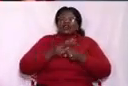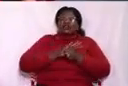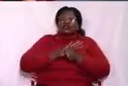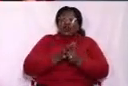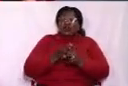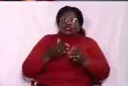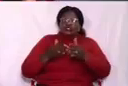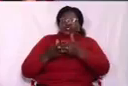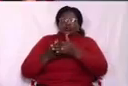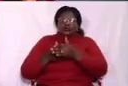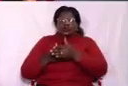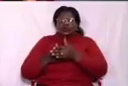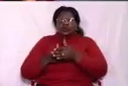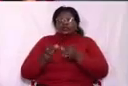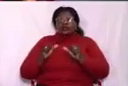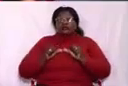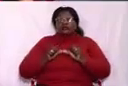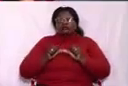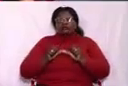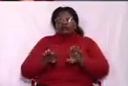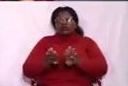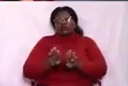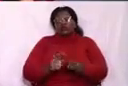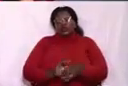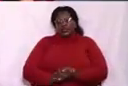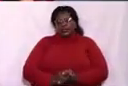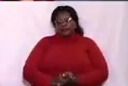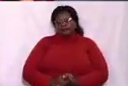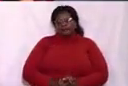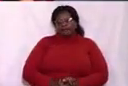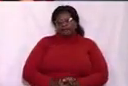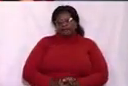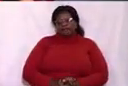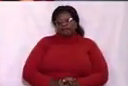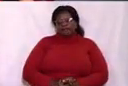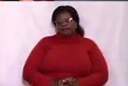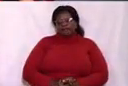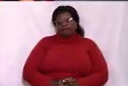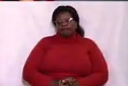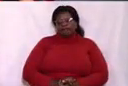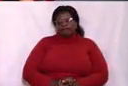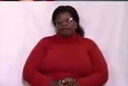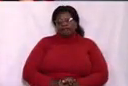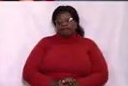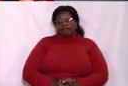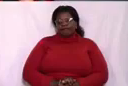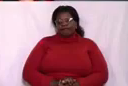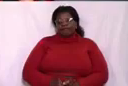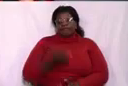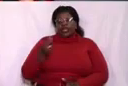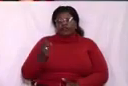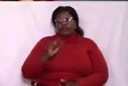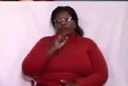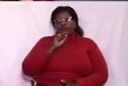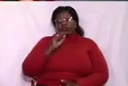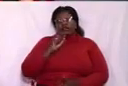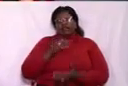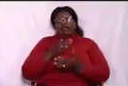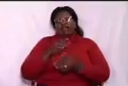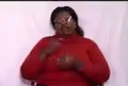happen. You're right. Is there already another, a country that you're thinking of?